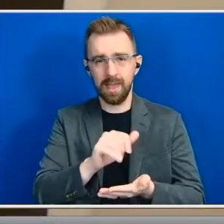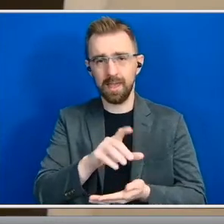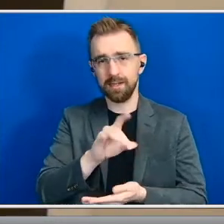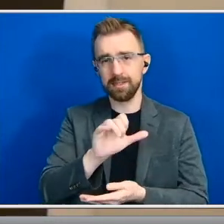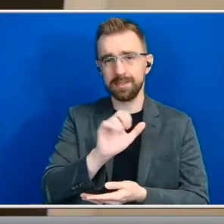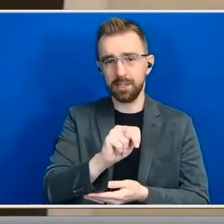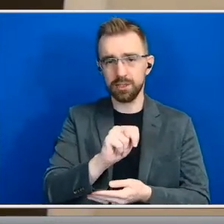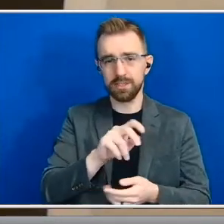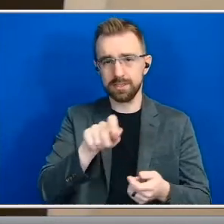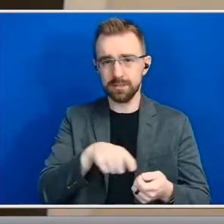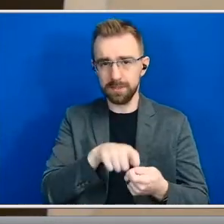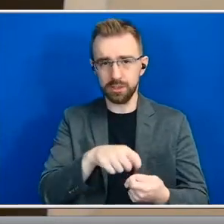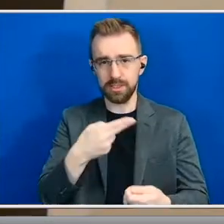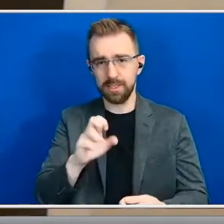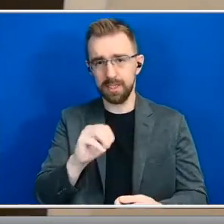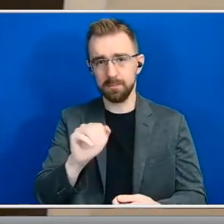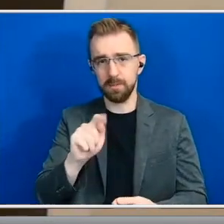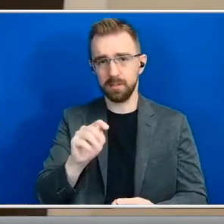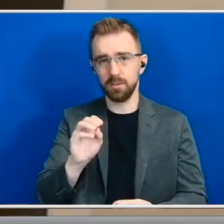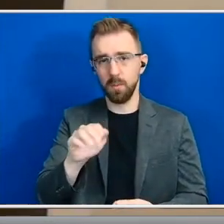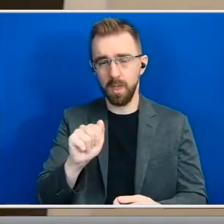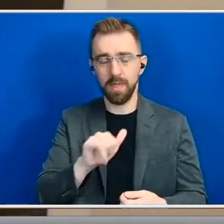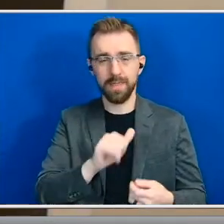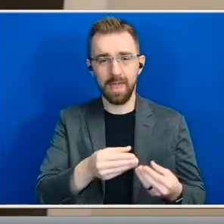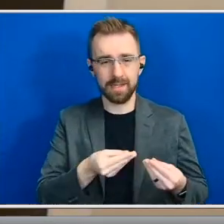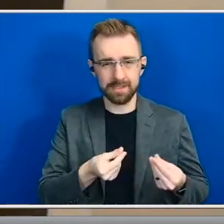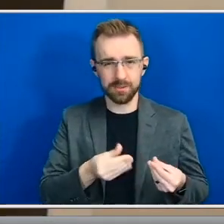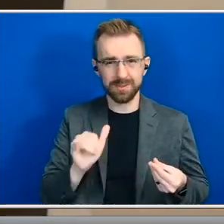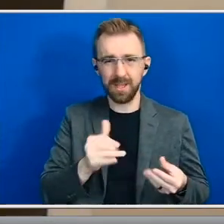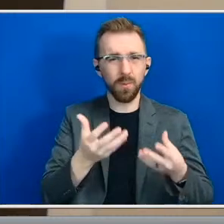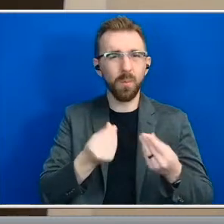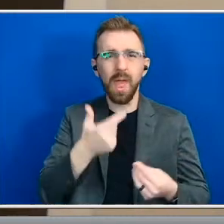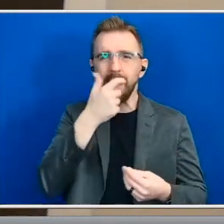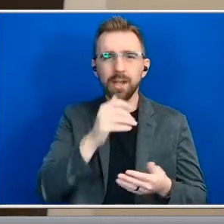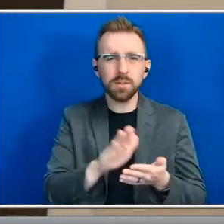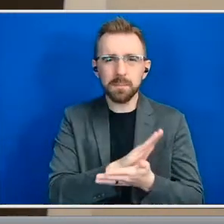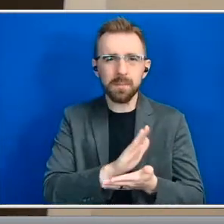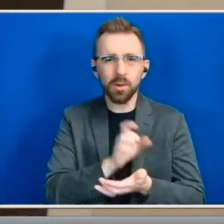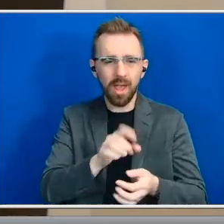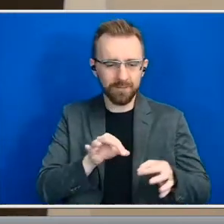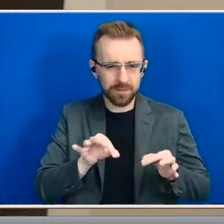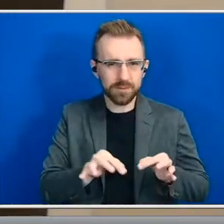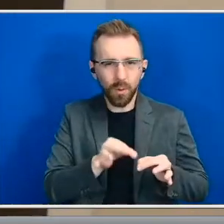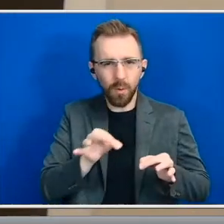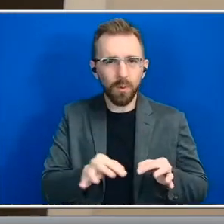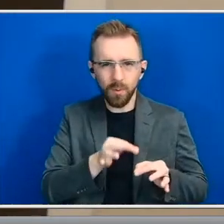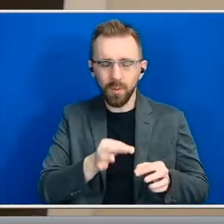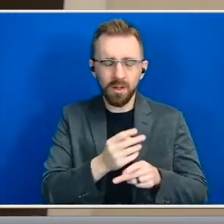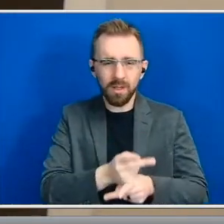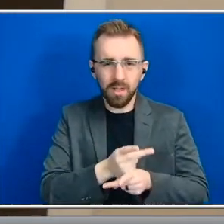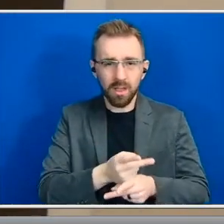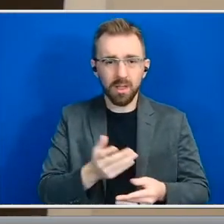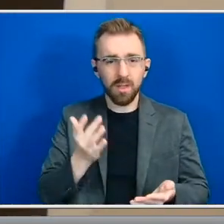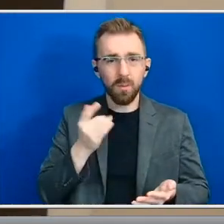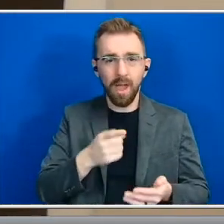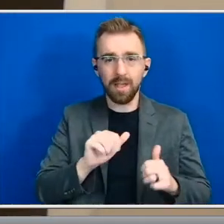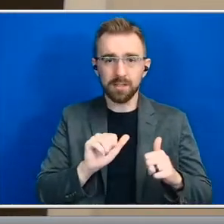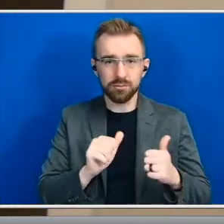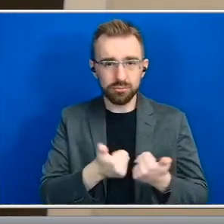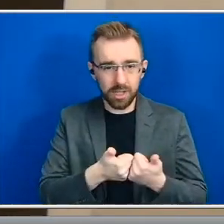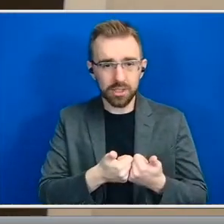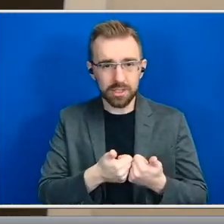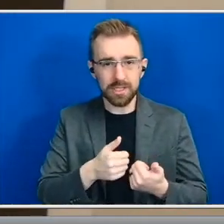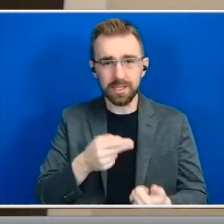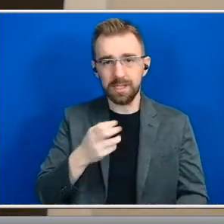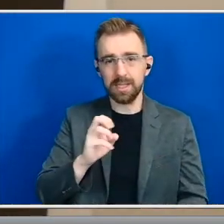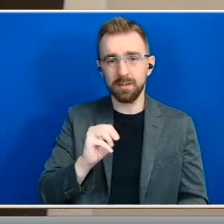intramural hematoma, that tissue is like wet tissue paper that we have to sew to. And what makes it especially challenging in an intramural hematoma